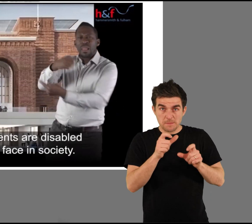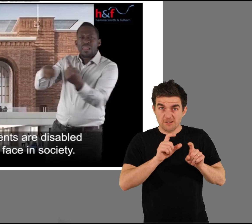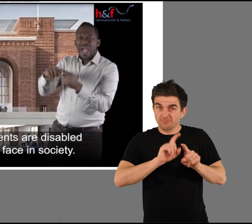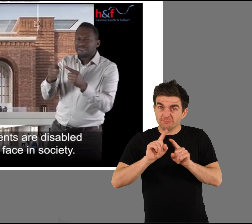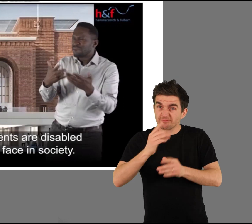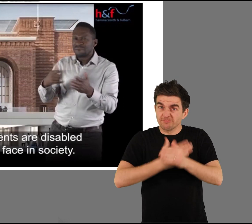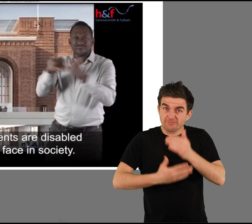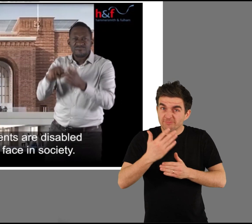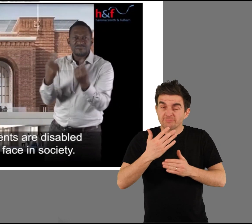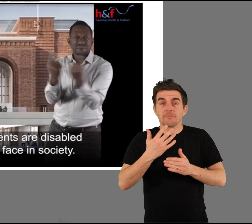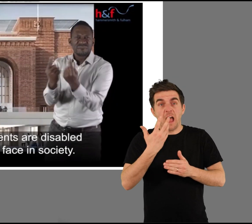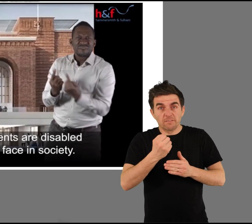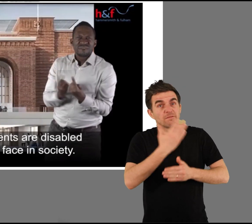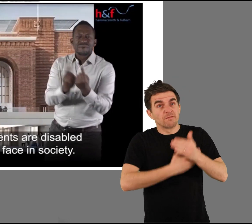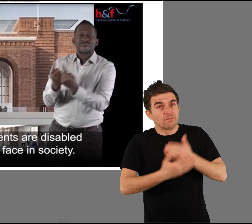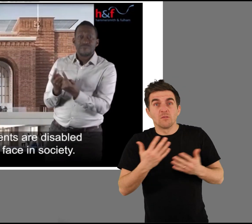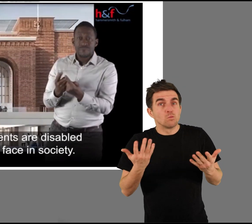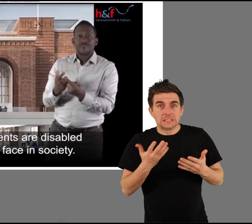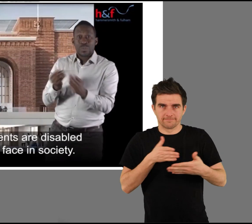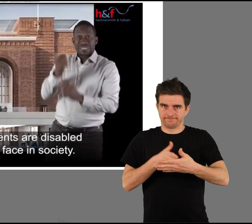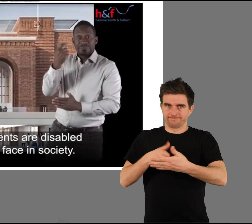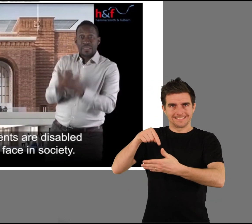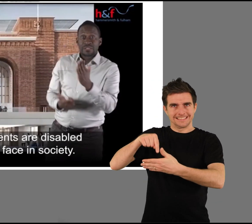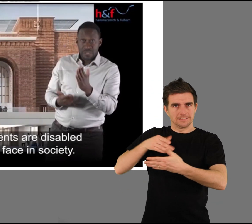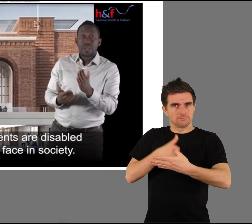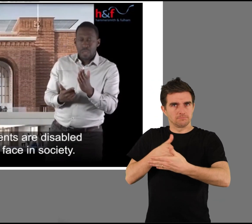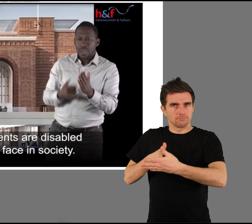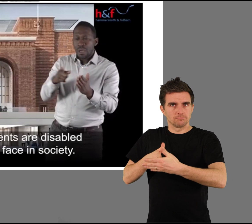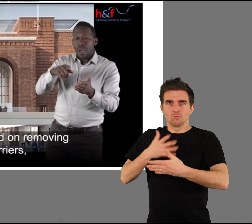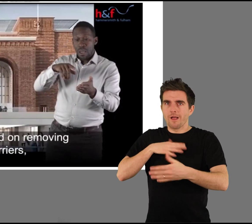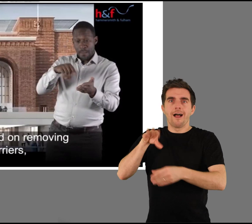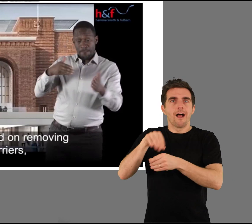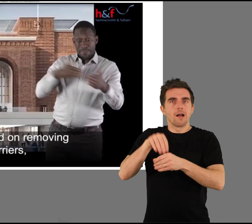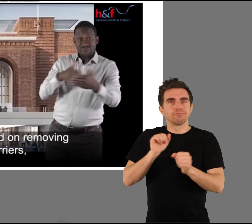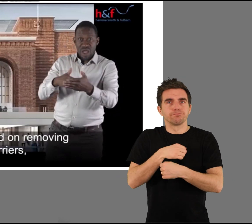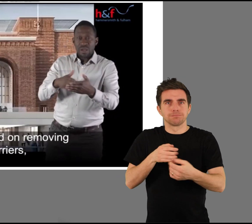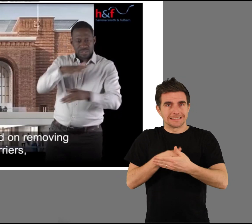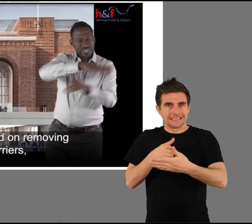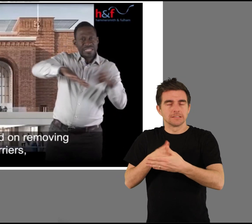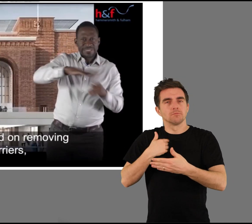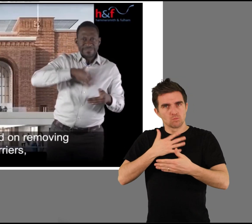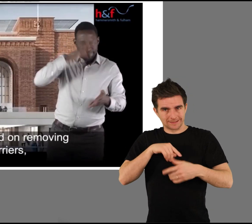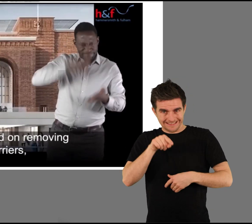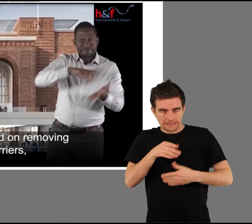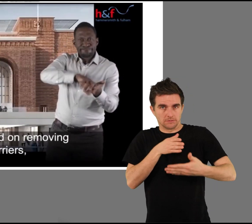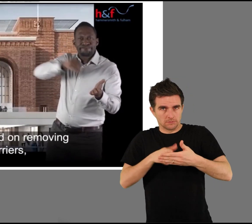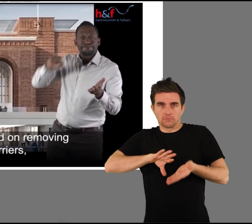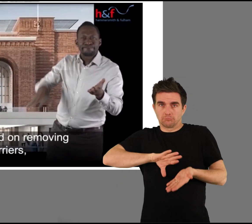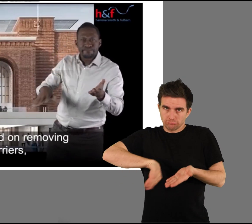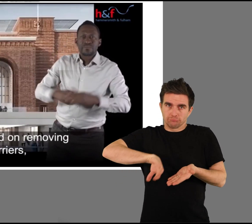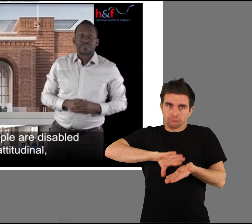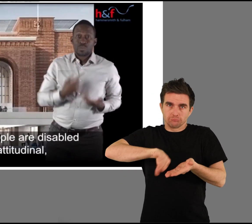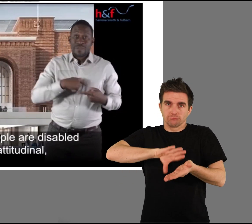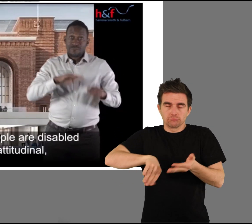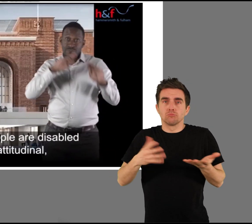People with impairments are disabled by the barriers they face in society. And so we focus on removing these